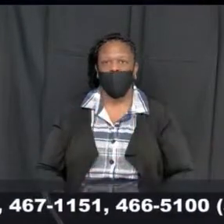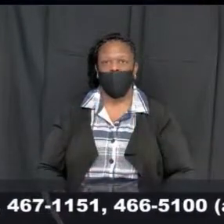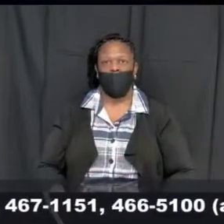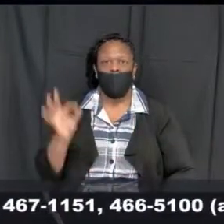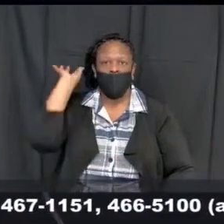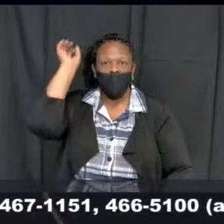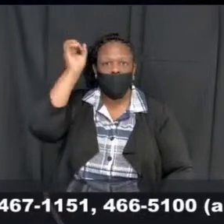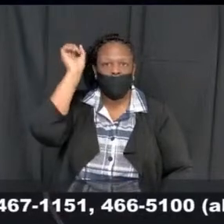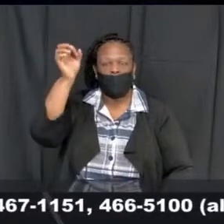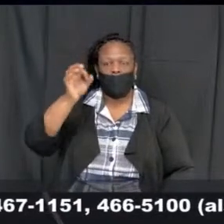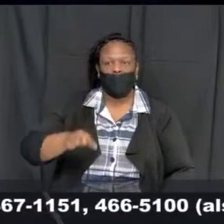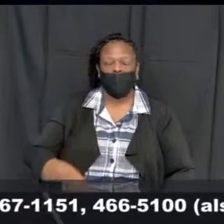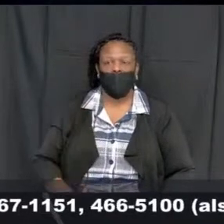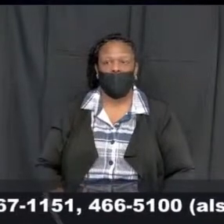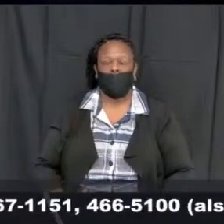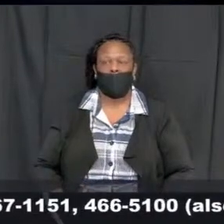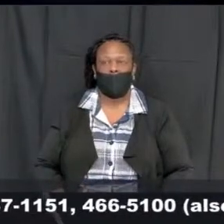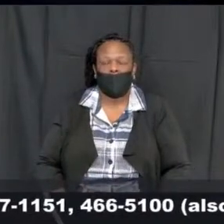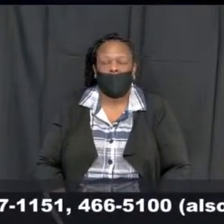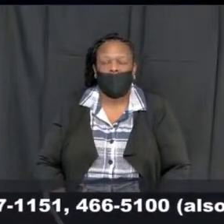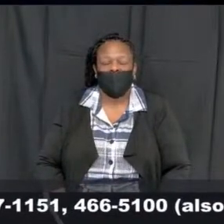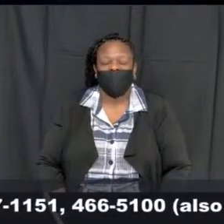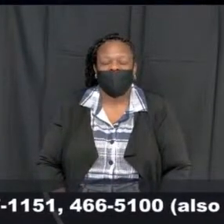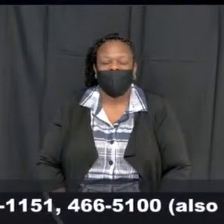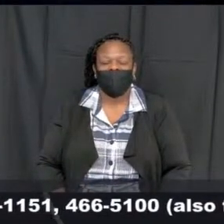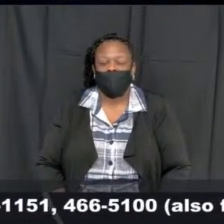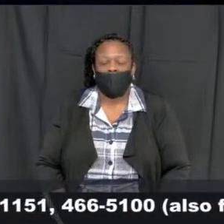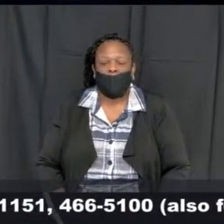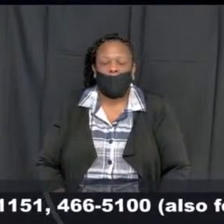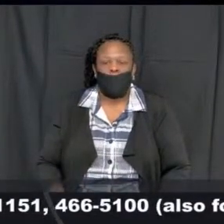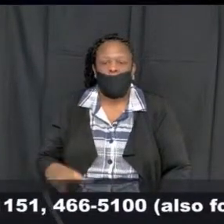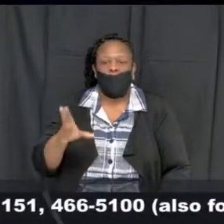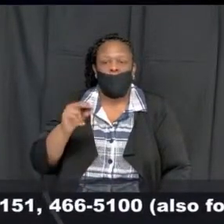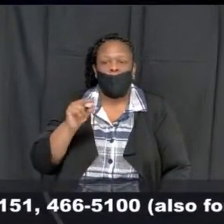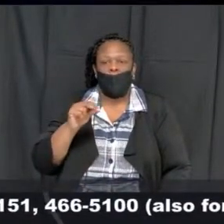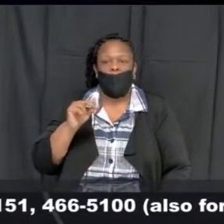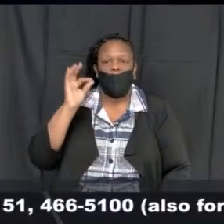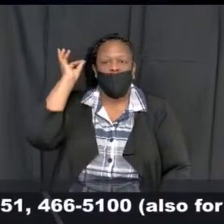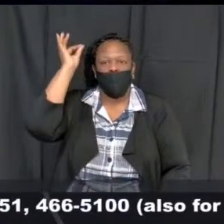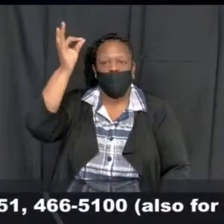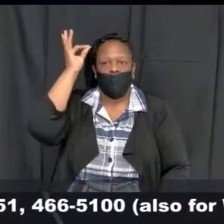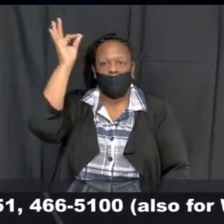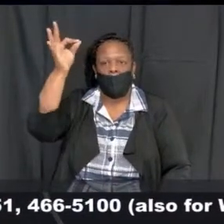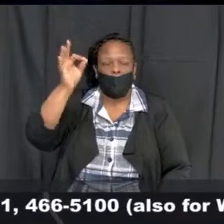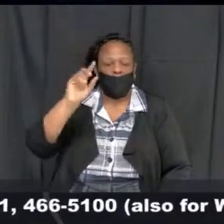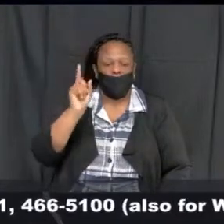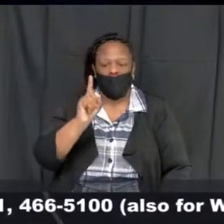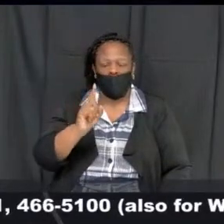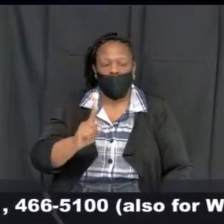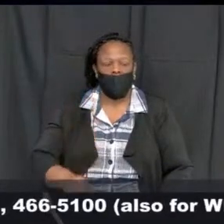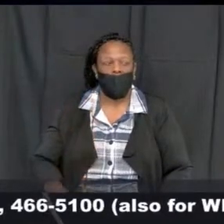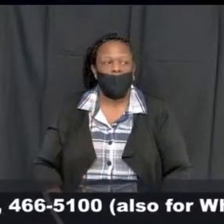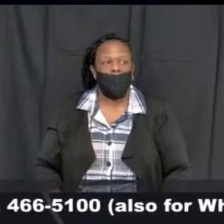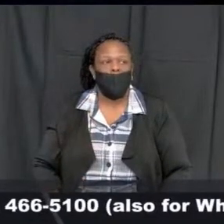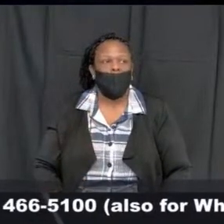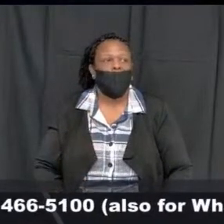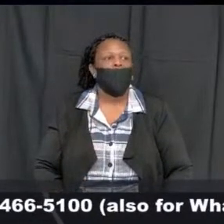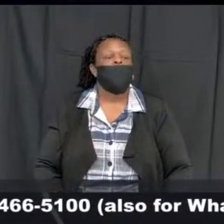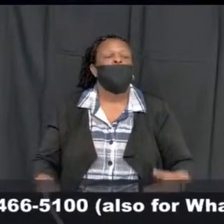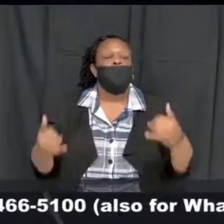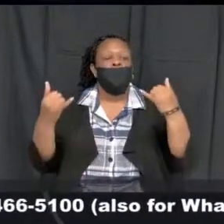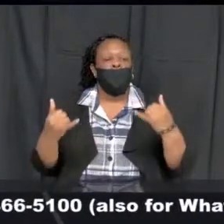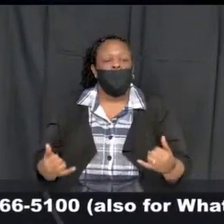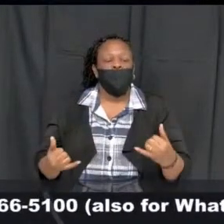that. It's not a political issue in that sense. I want to invite Mr. Abdias